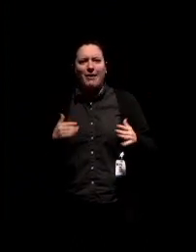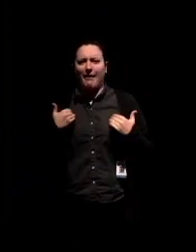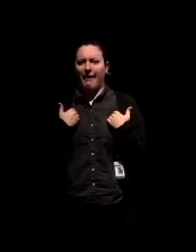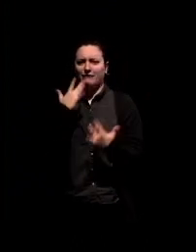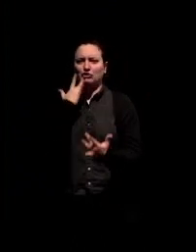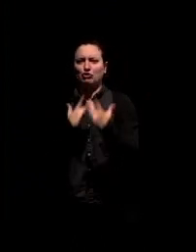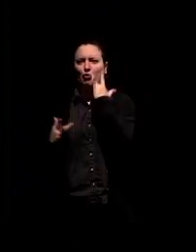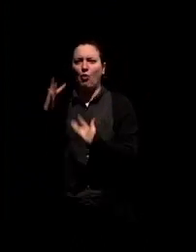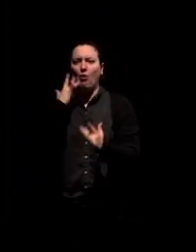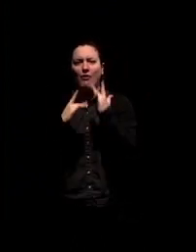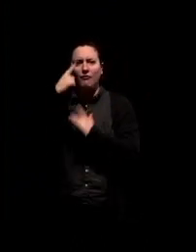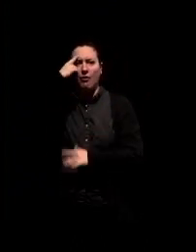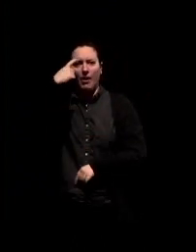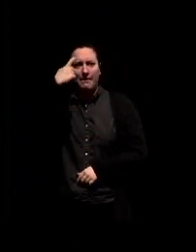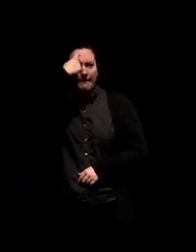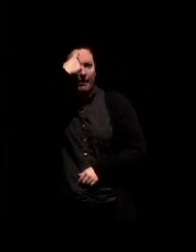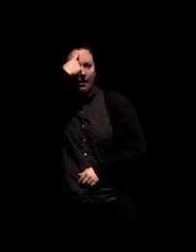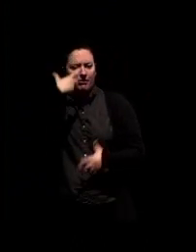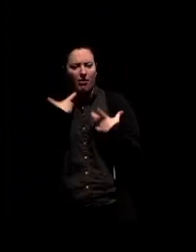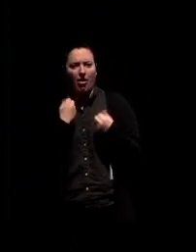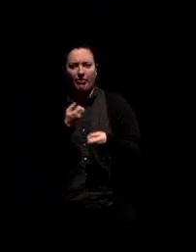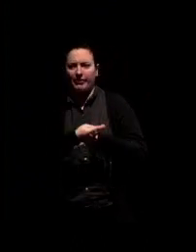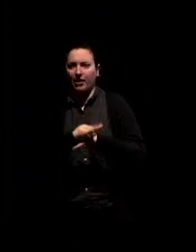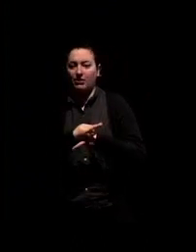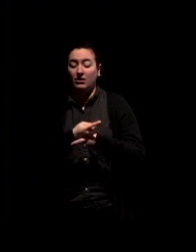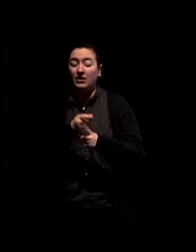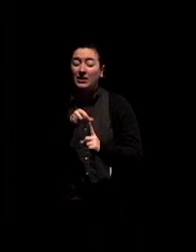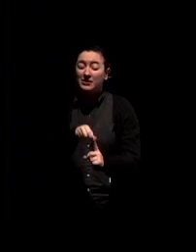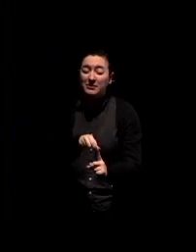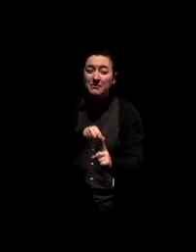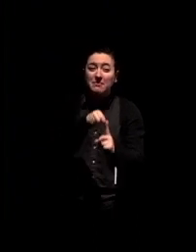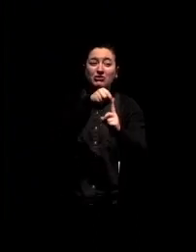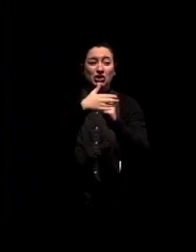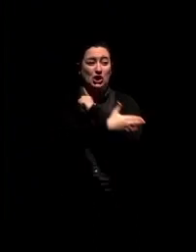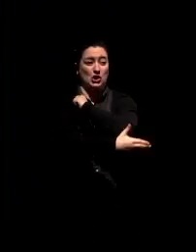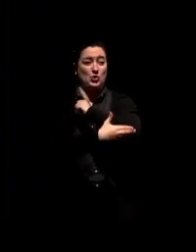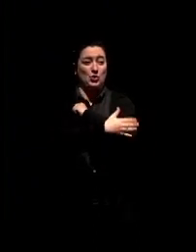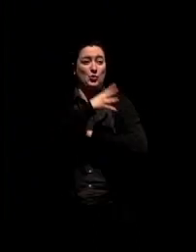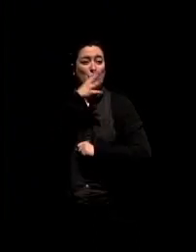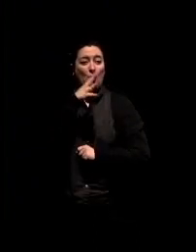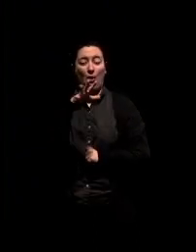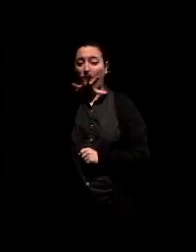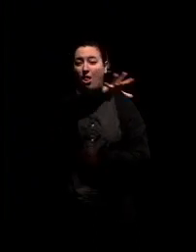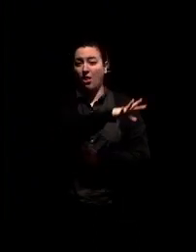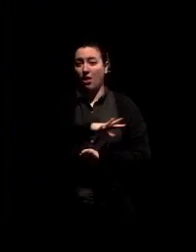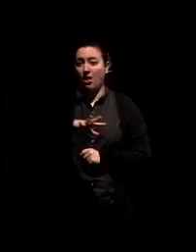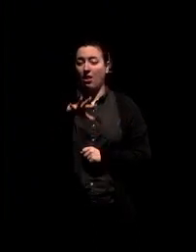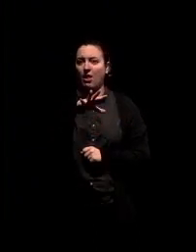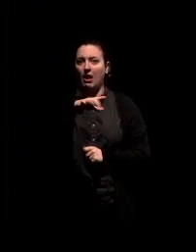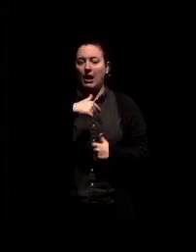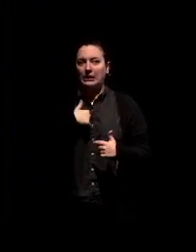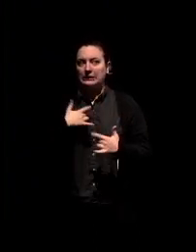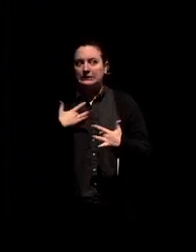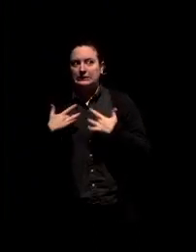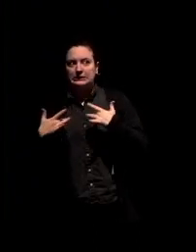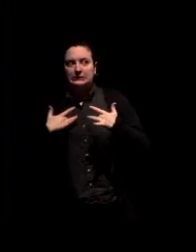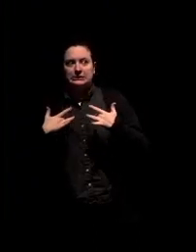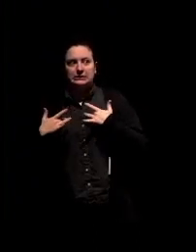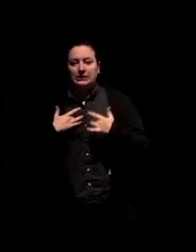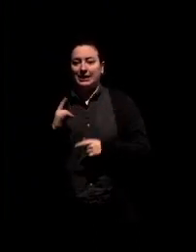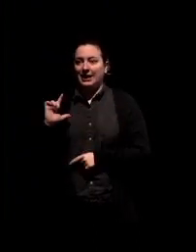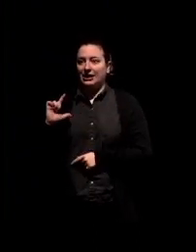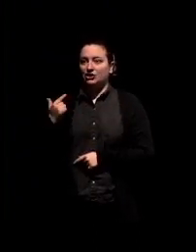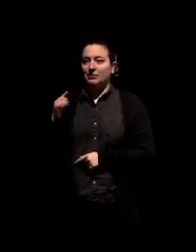States, especially in rural America. And I worry about the LGBTQ adults and young